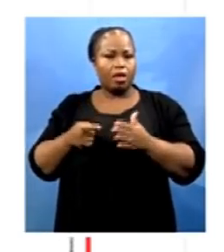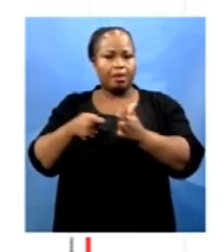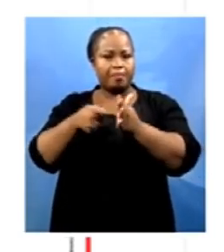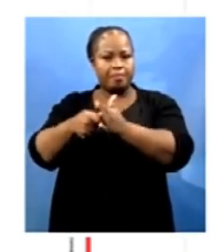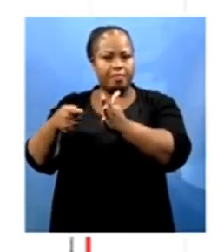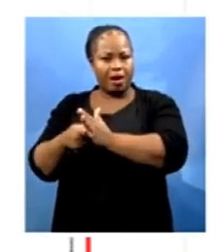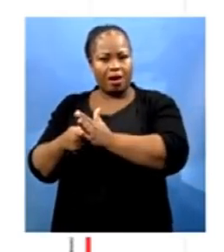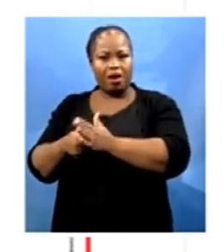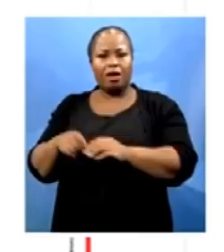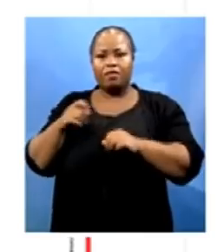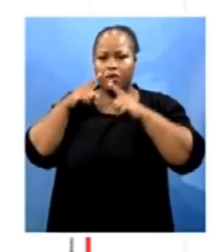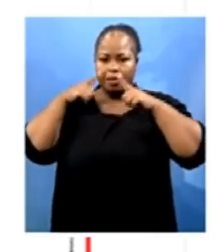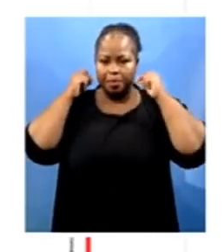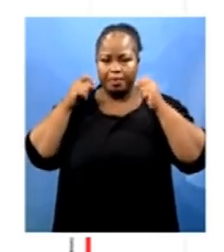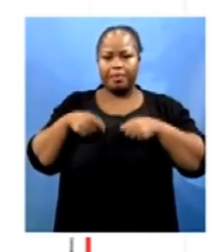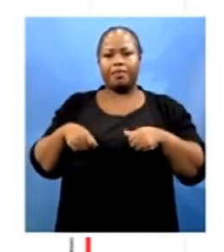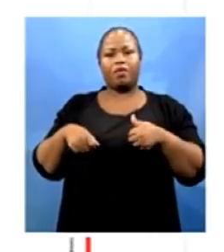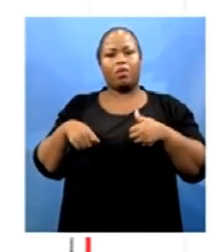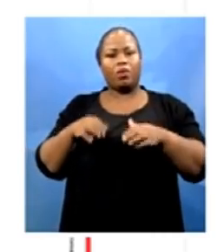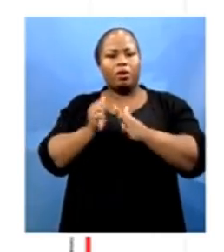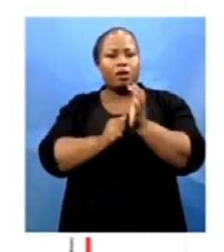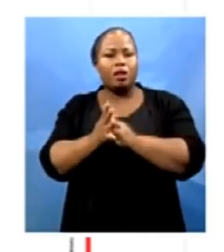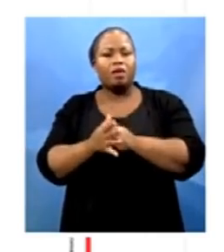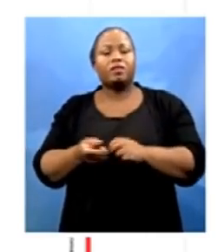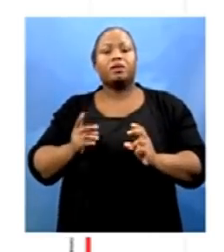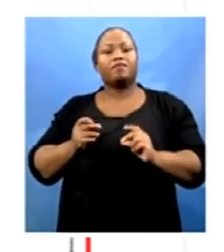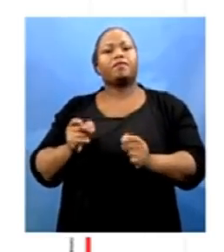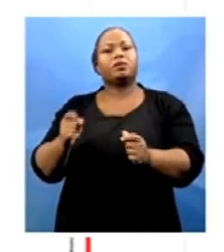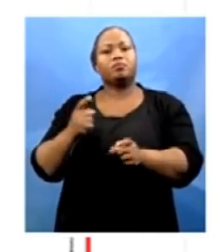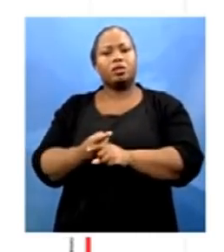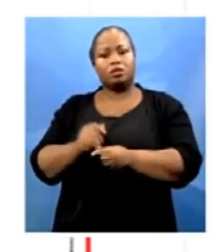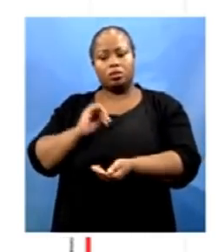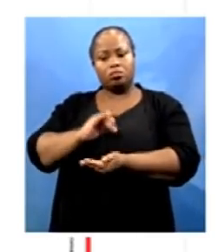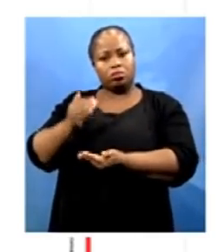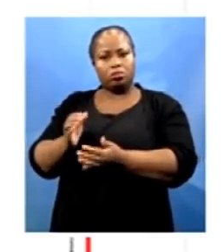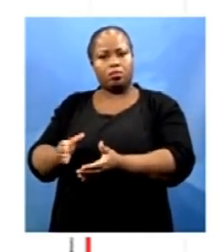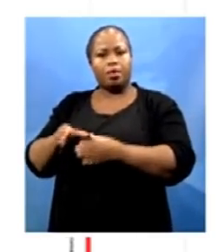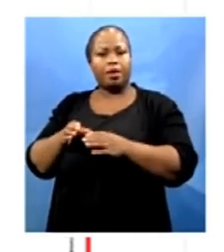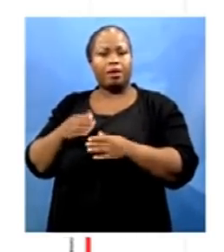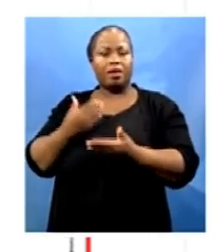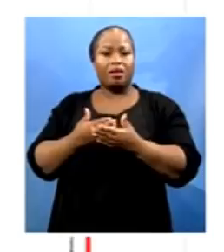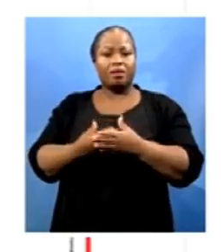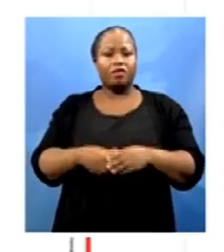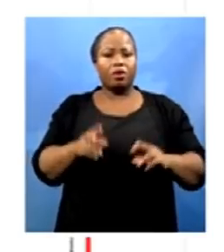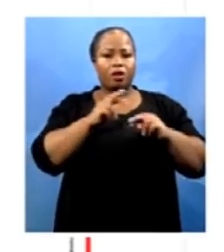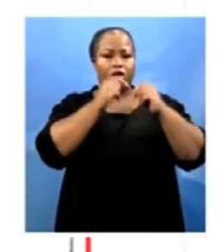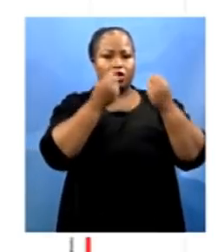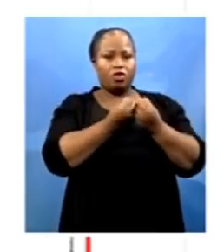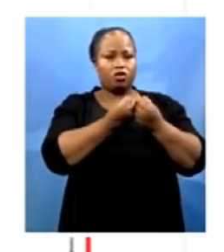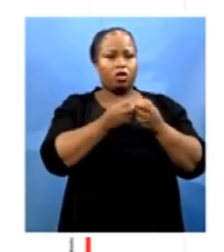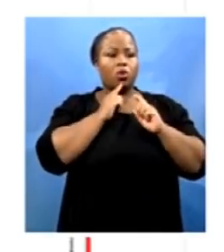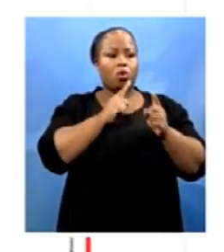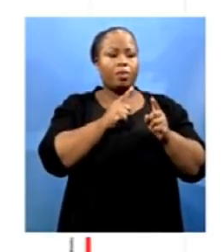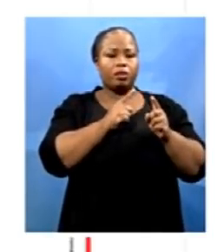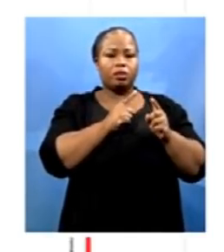possible. We've been working closely on this with the National Command Center, as well as the health work streams of Business